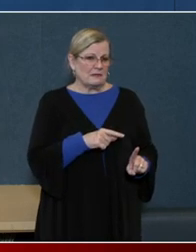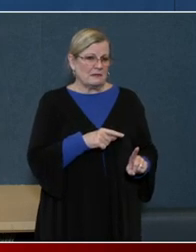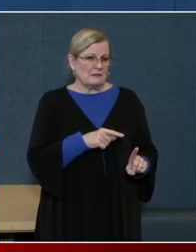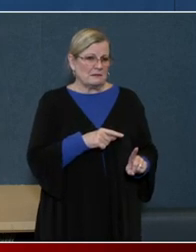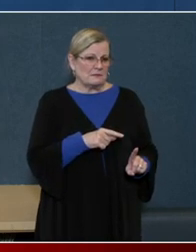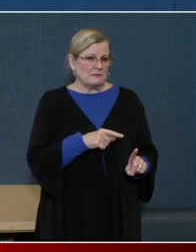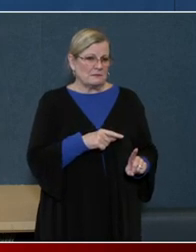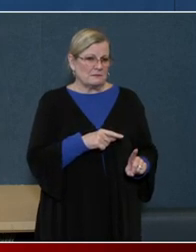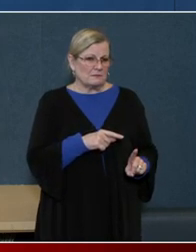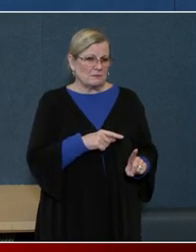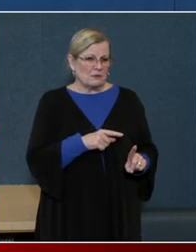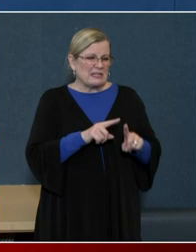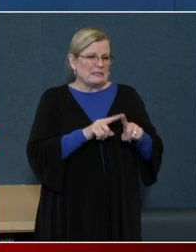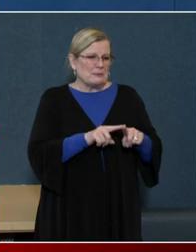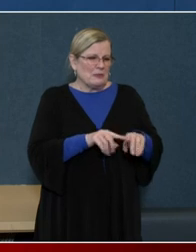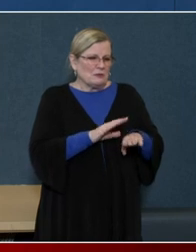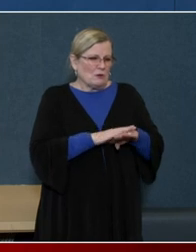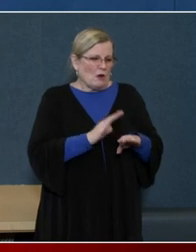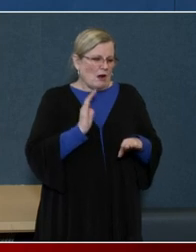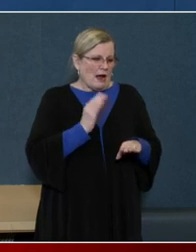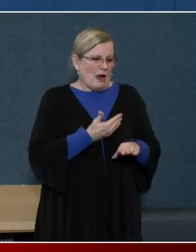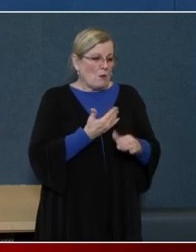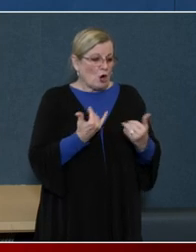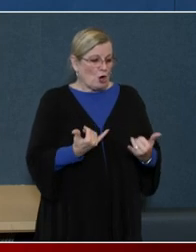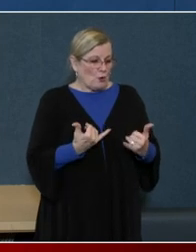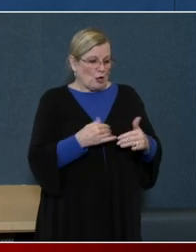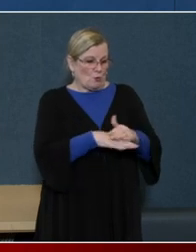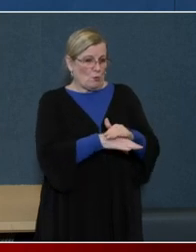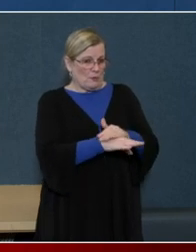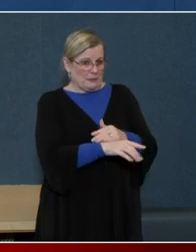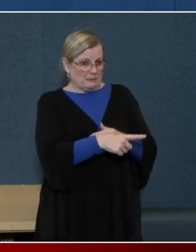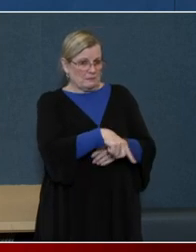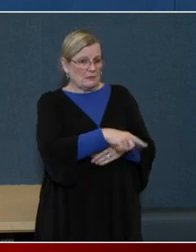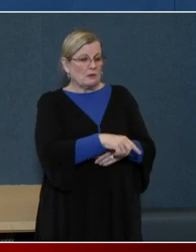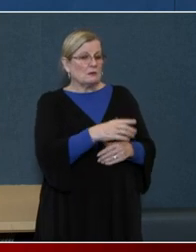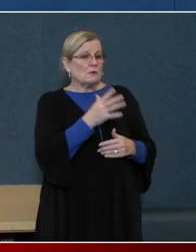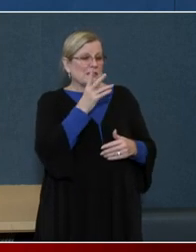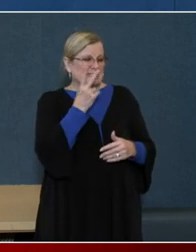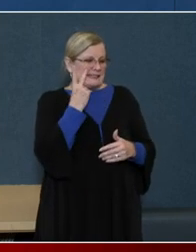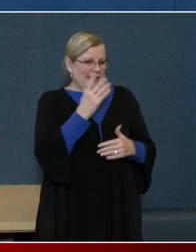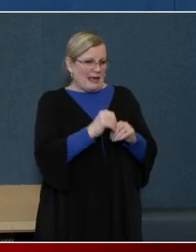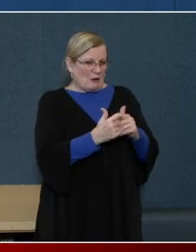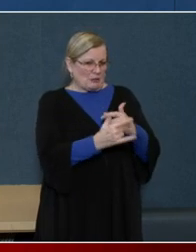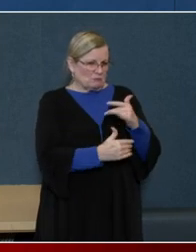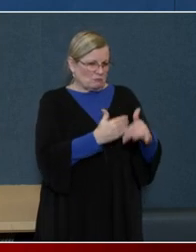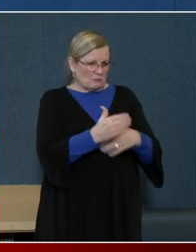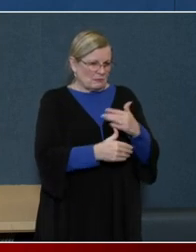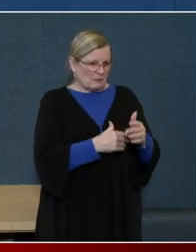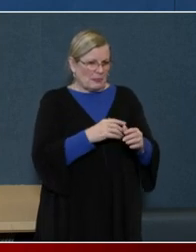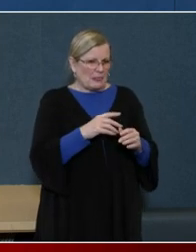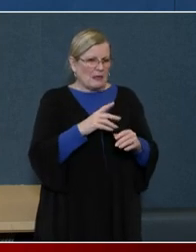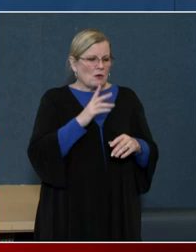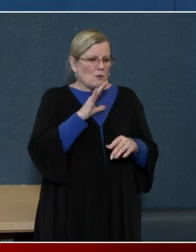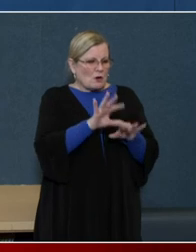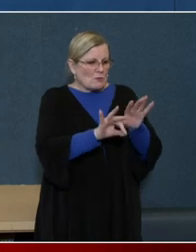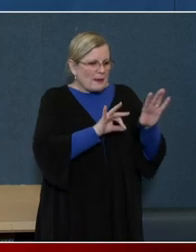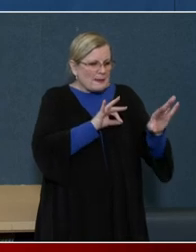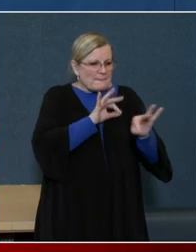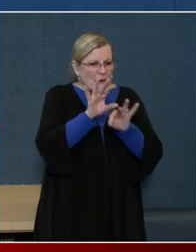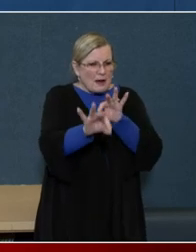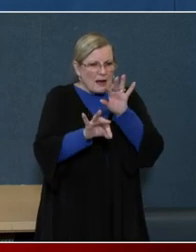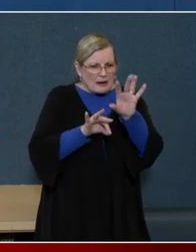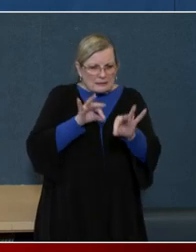that we have. And so there will be a random selection process in which we will prioritize first students that are